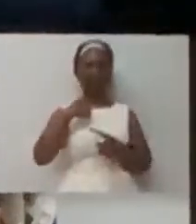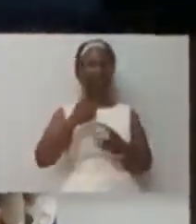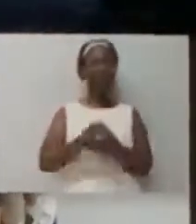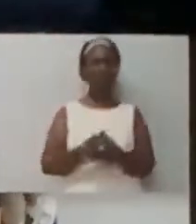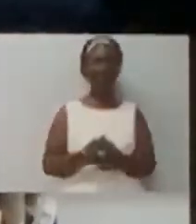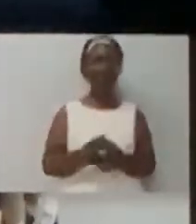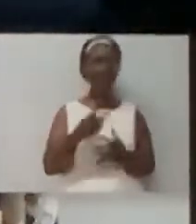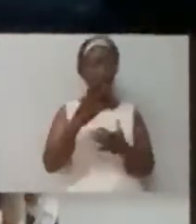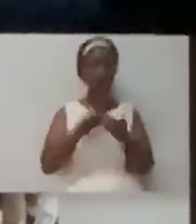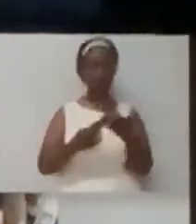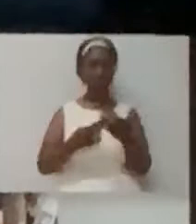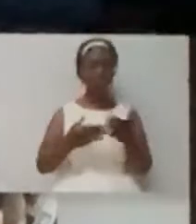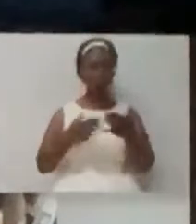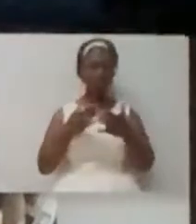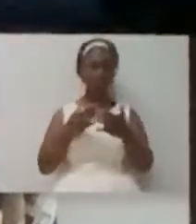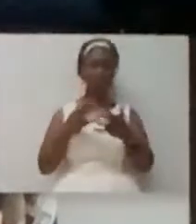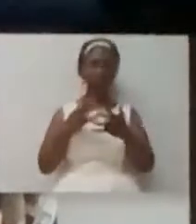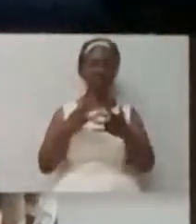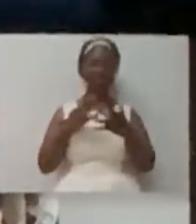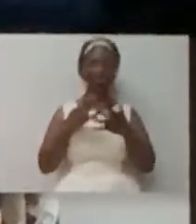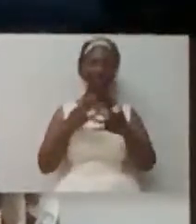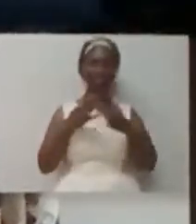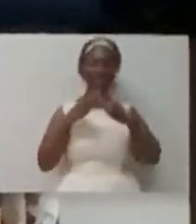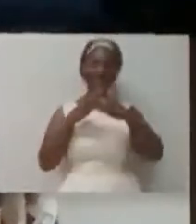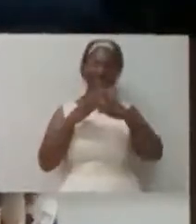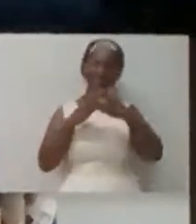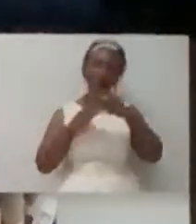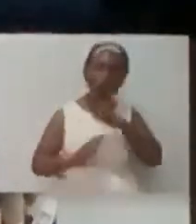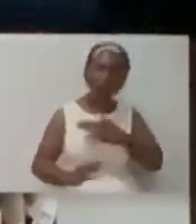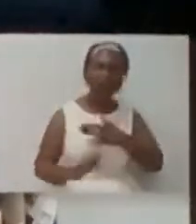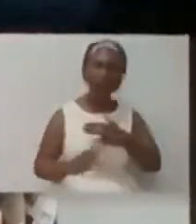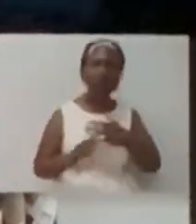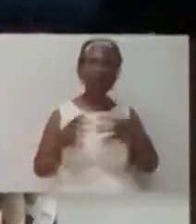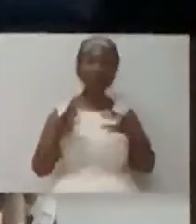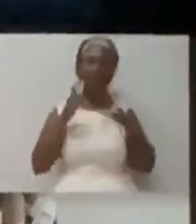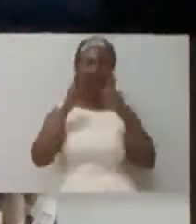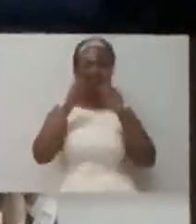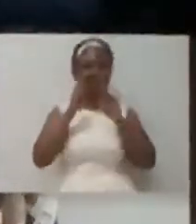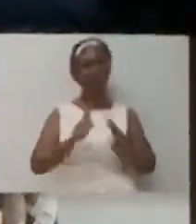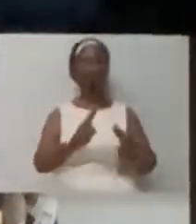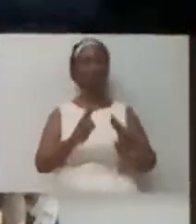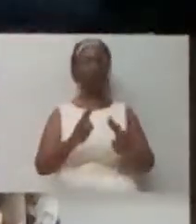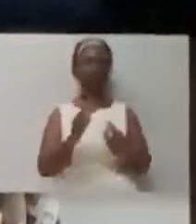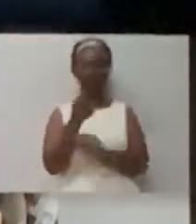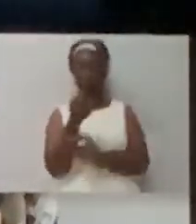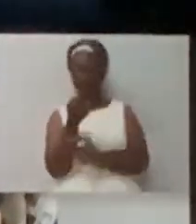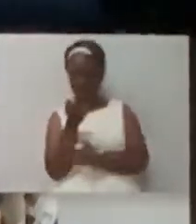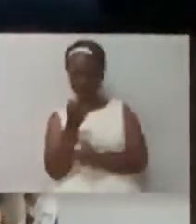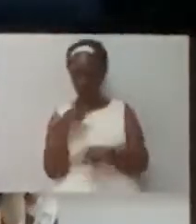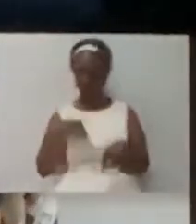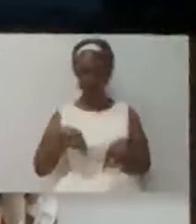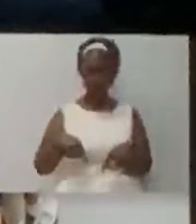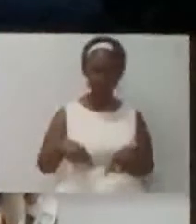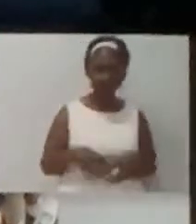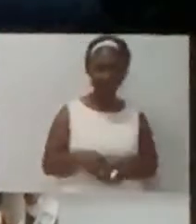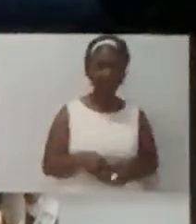I'm both humbled and honored and slightly nervous. When I was asked if I would be willing to address the class of 2020 at graduation, I remember